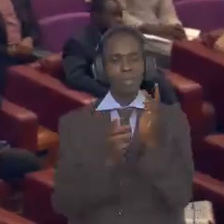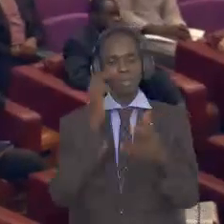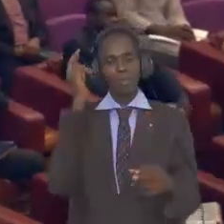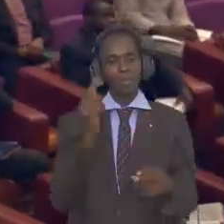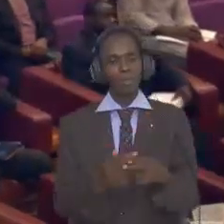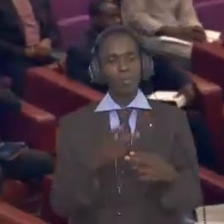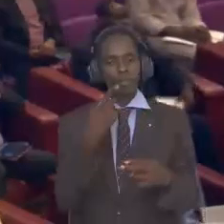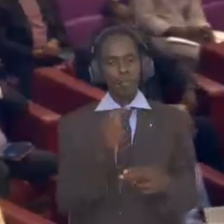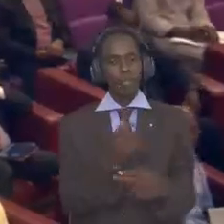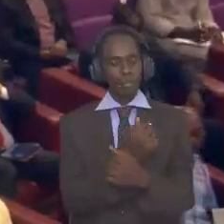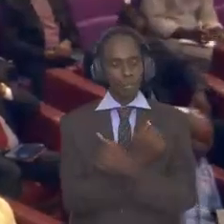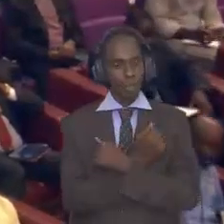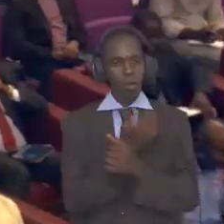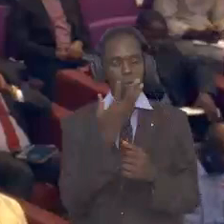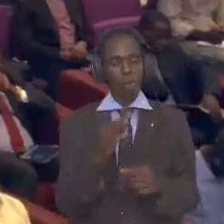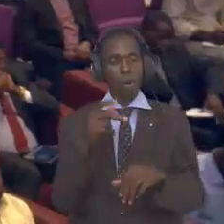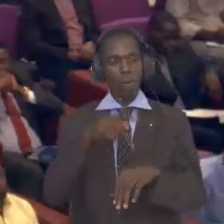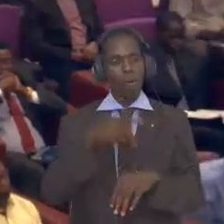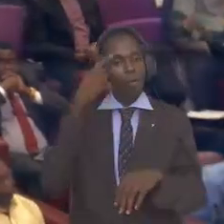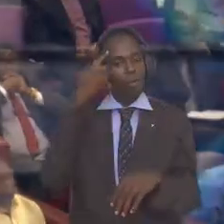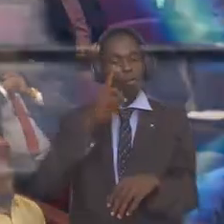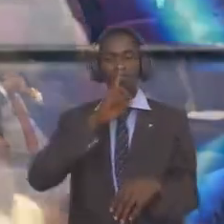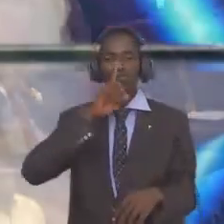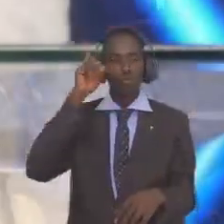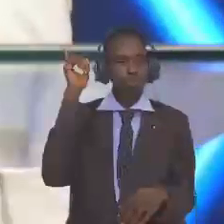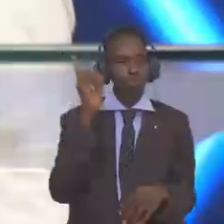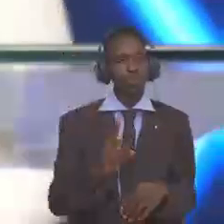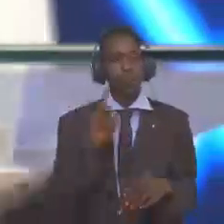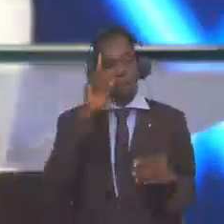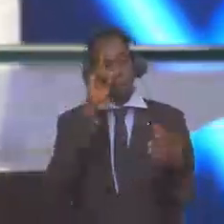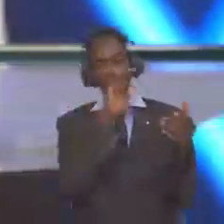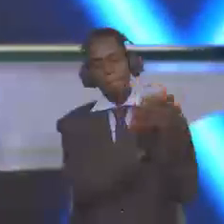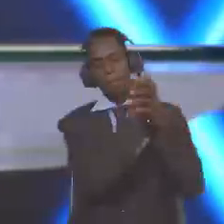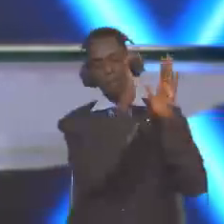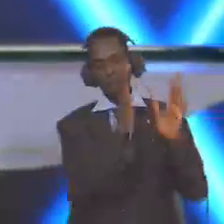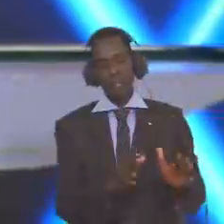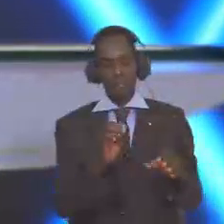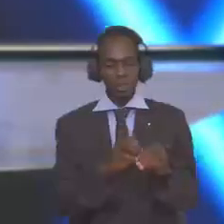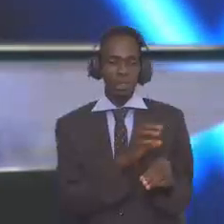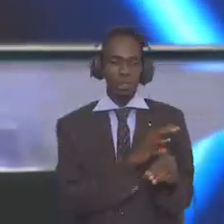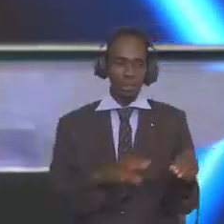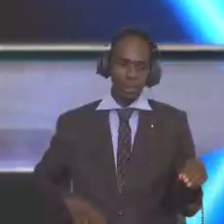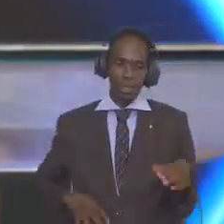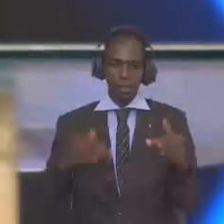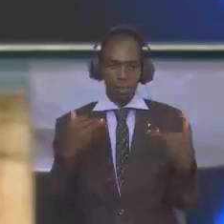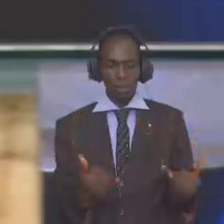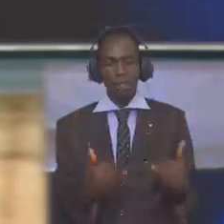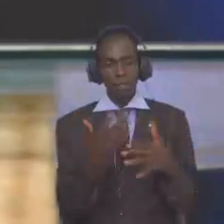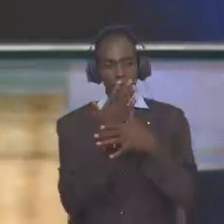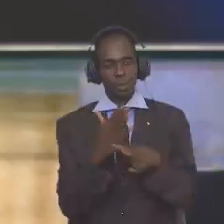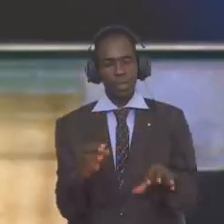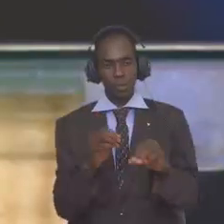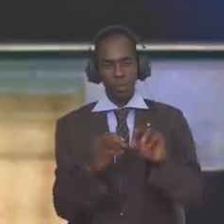The affection of Paul for true believers in Christ. Three things we're looking at here. Number